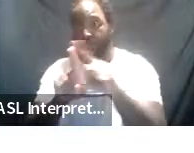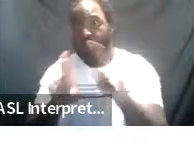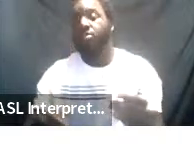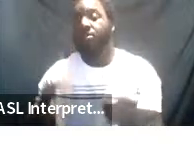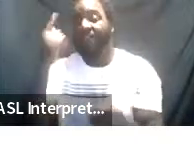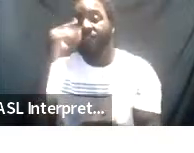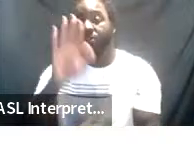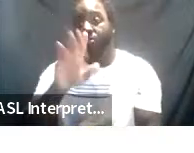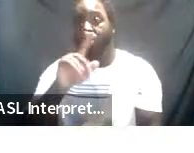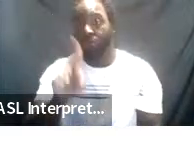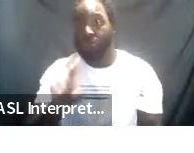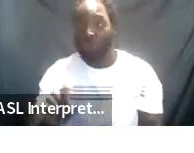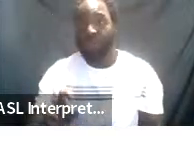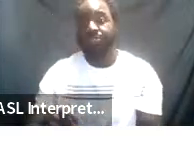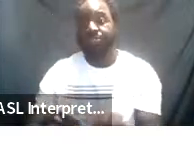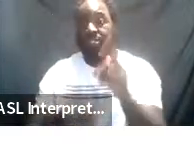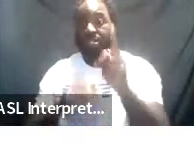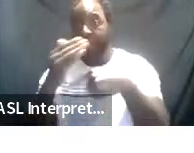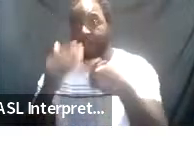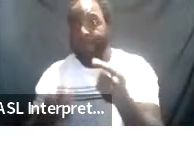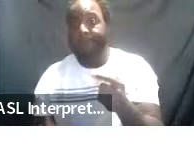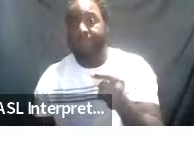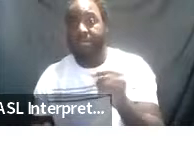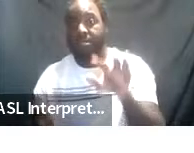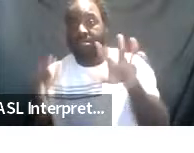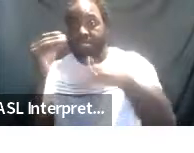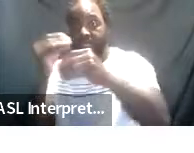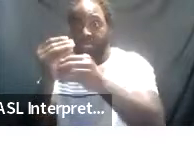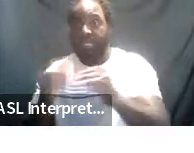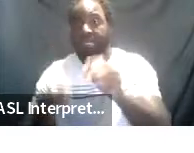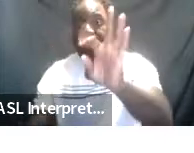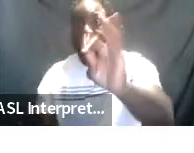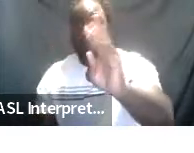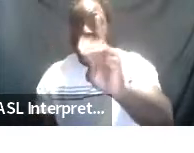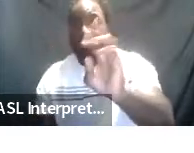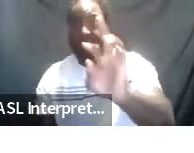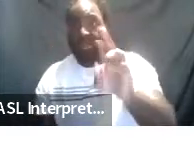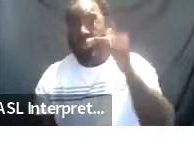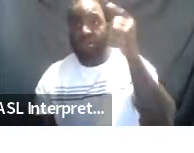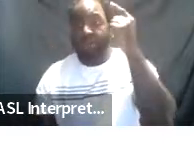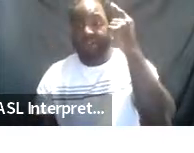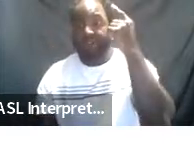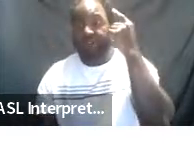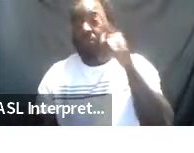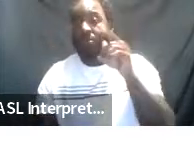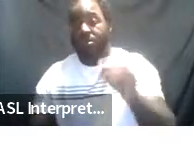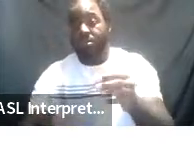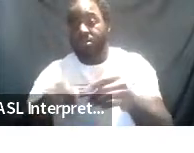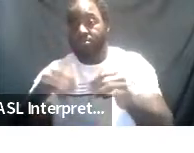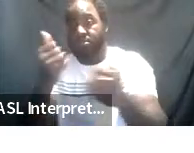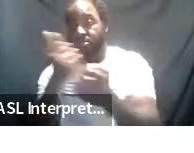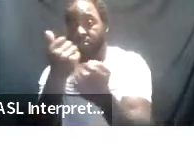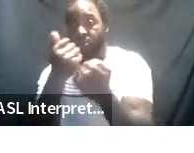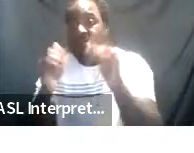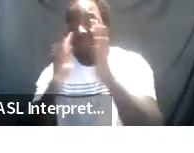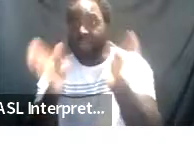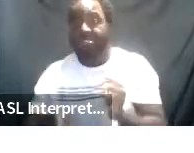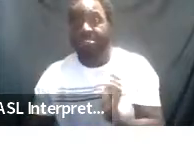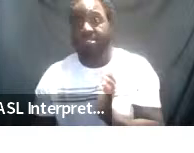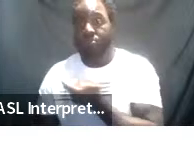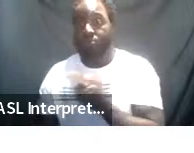on the additional FAR for affordable and supportive housing, we would